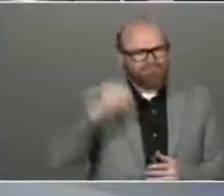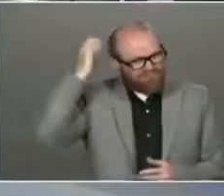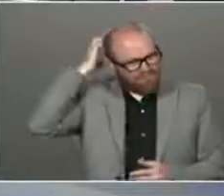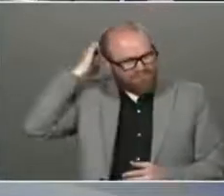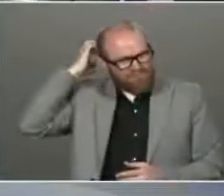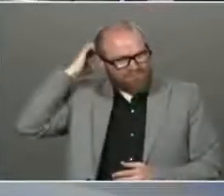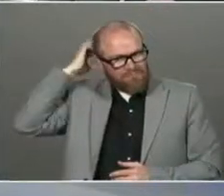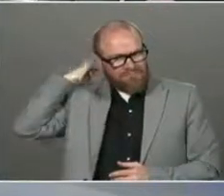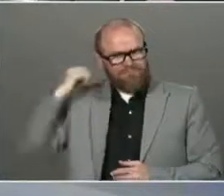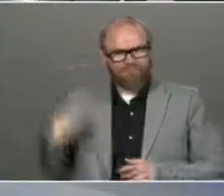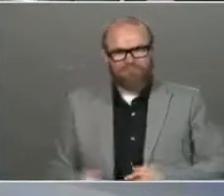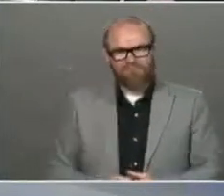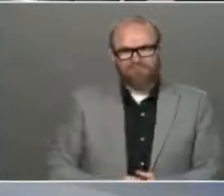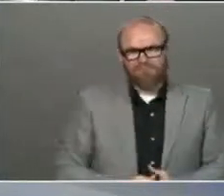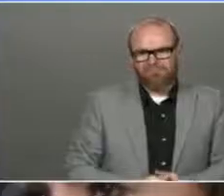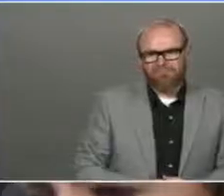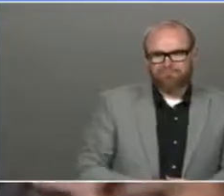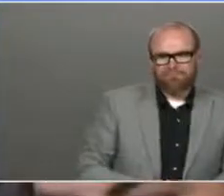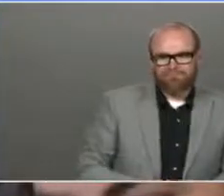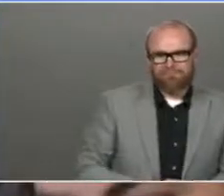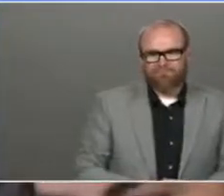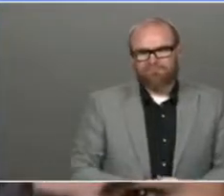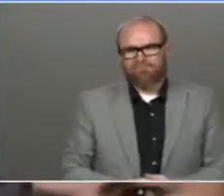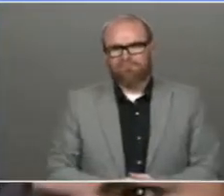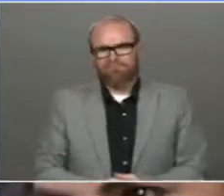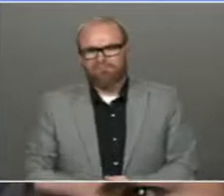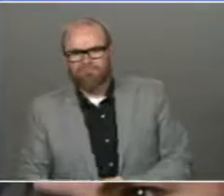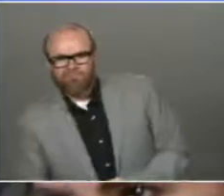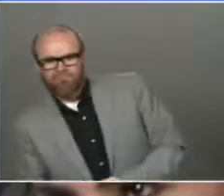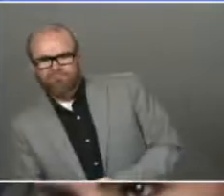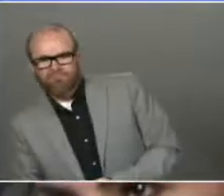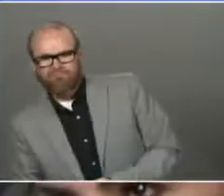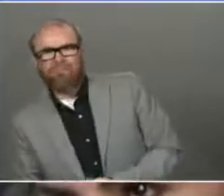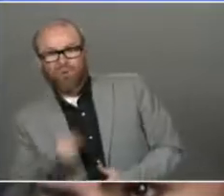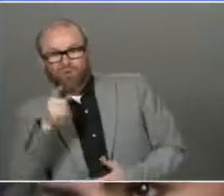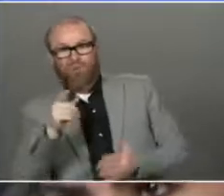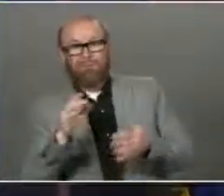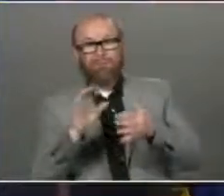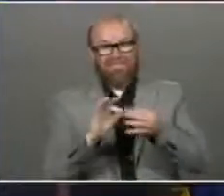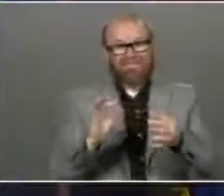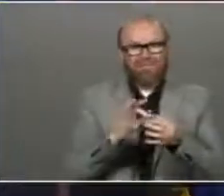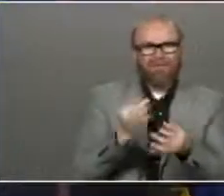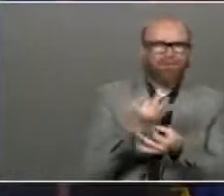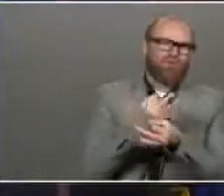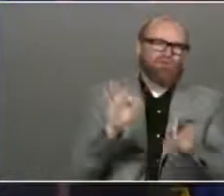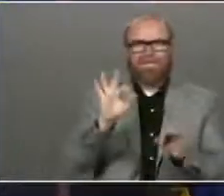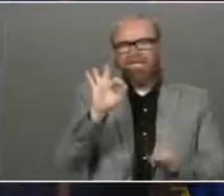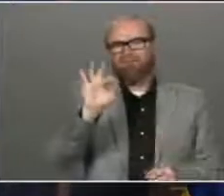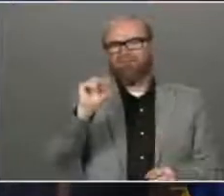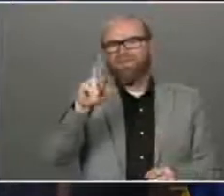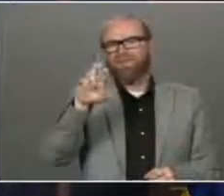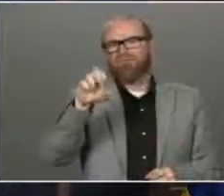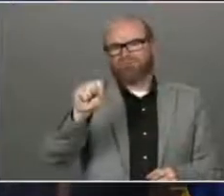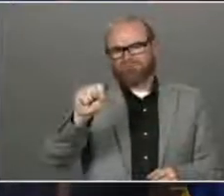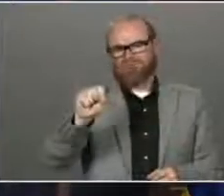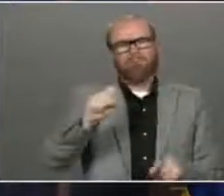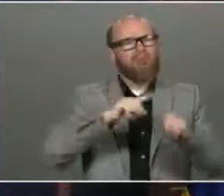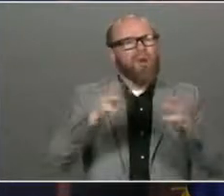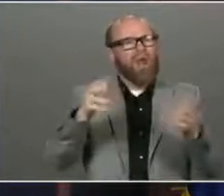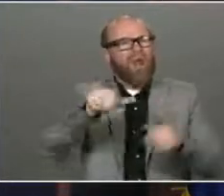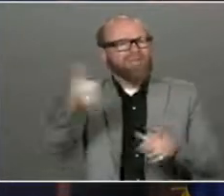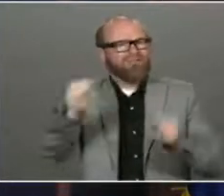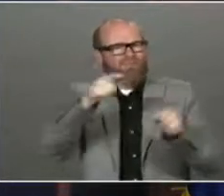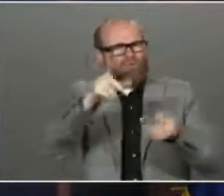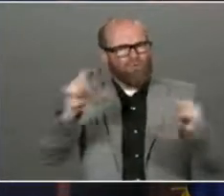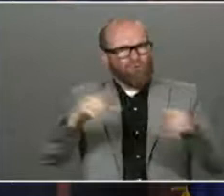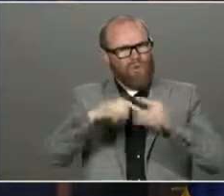fares are you proposing to bring down inflation? Well, so there's not much we can do in the state of